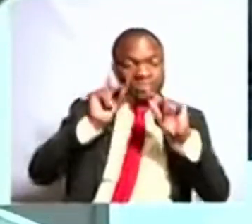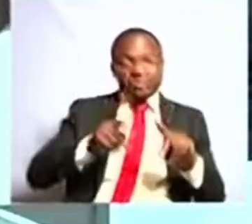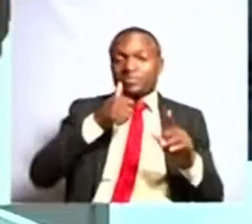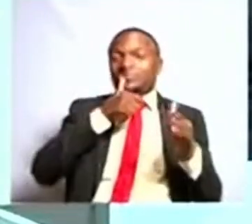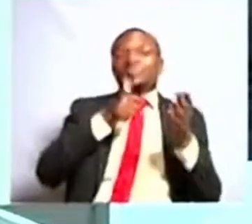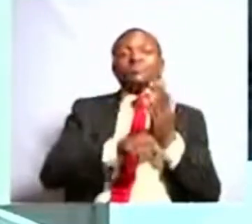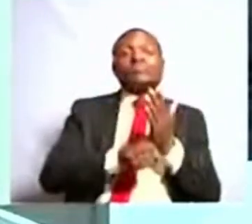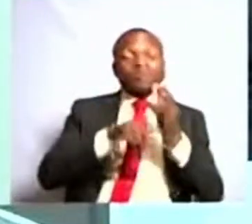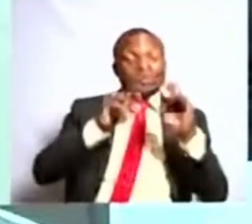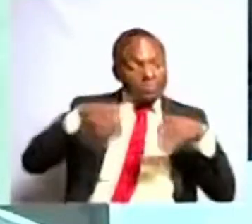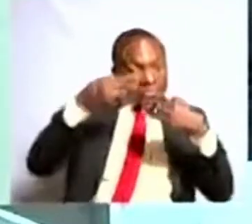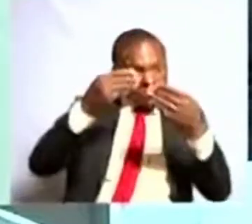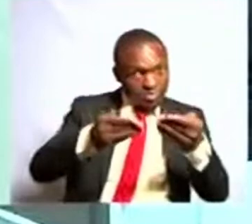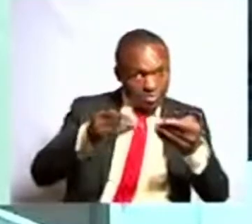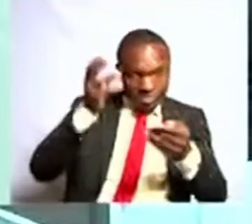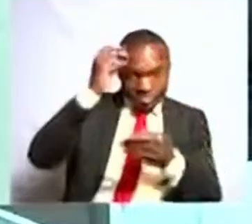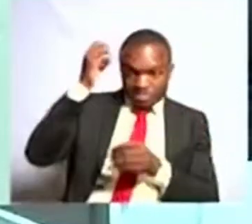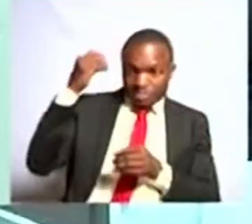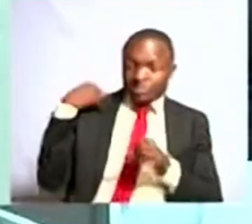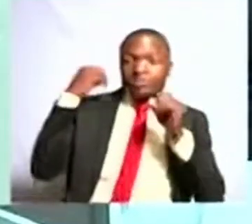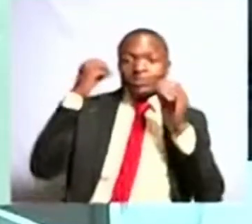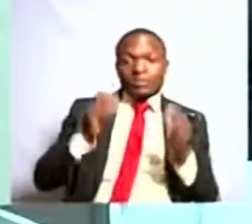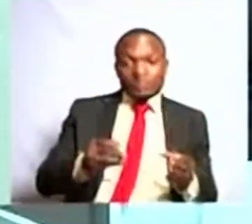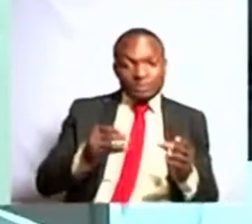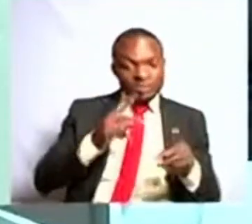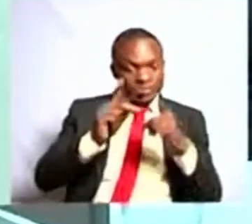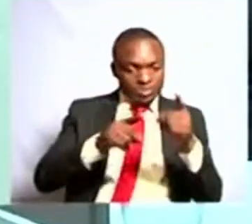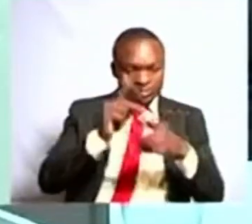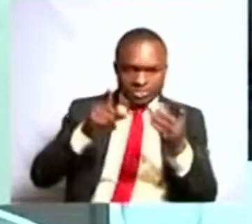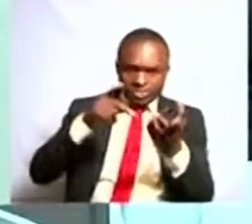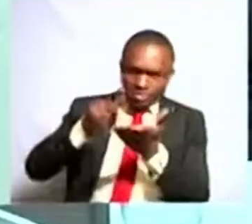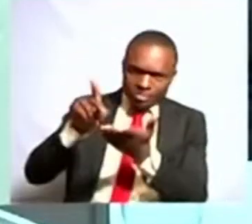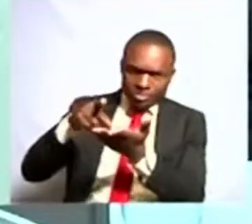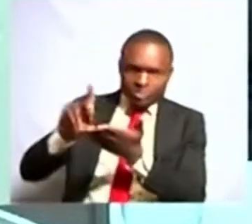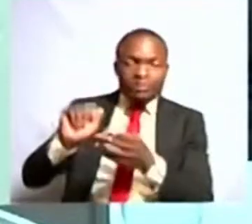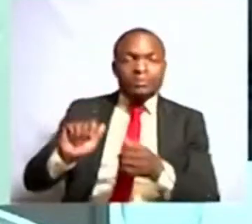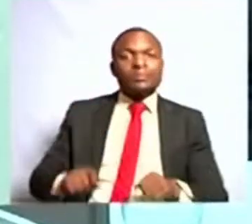letter that was given to the officers to process the payment.